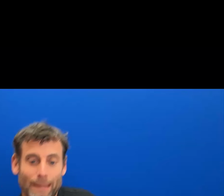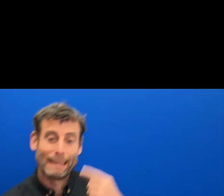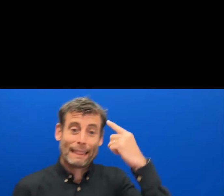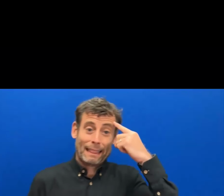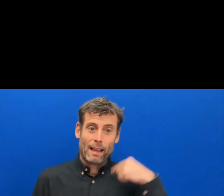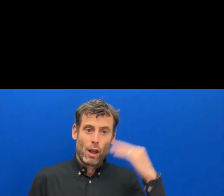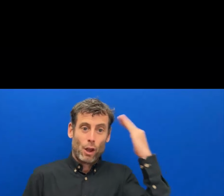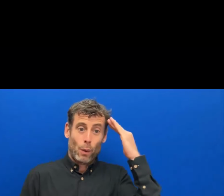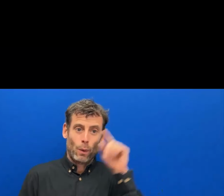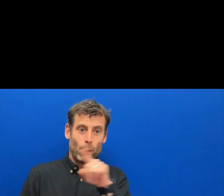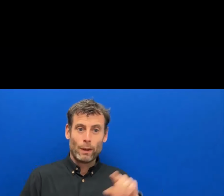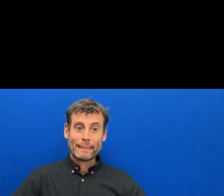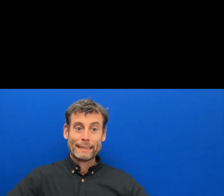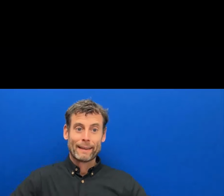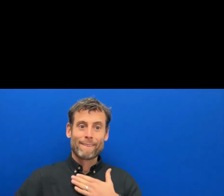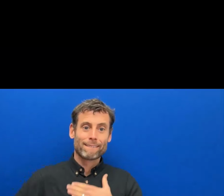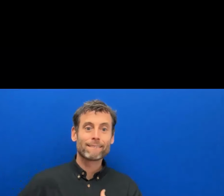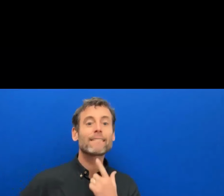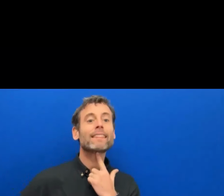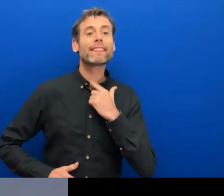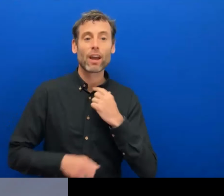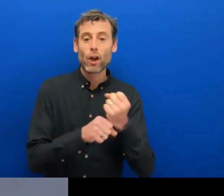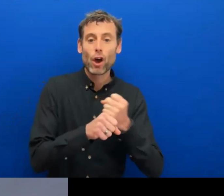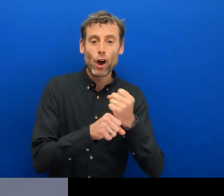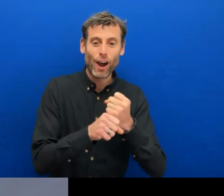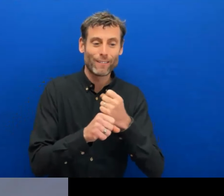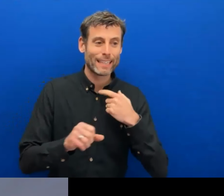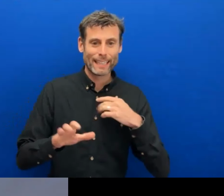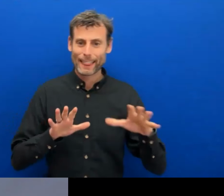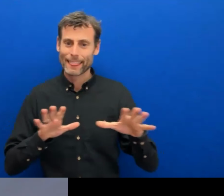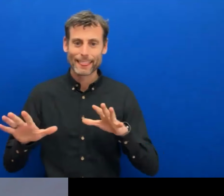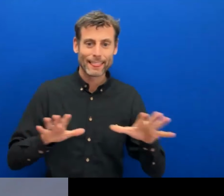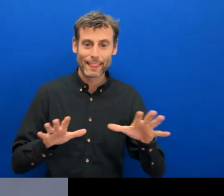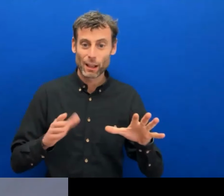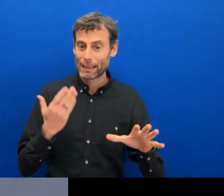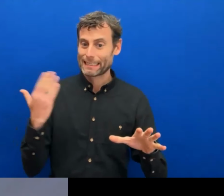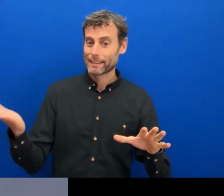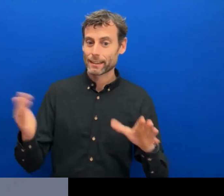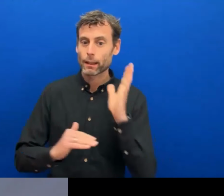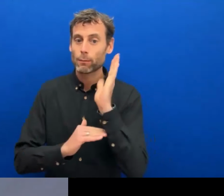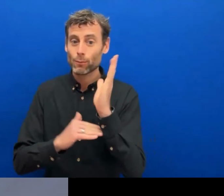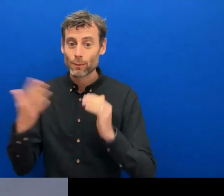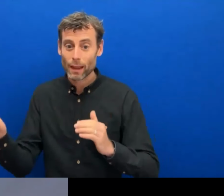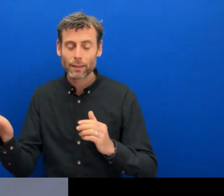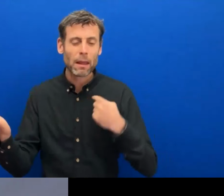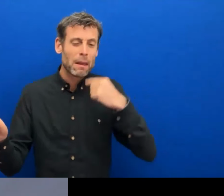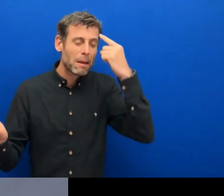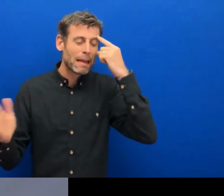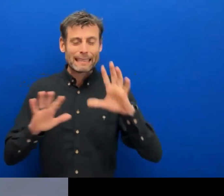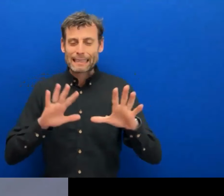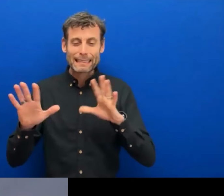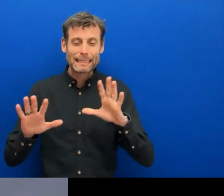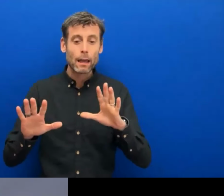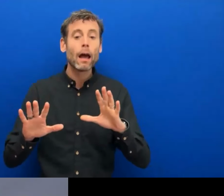we've been promised at the break. I did wonder, however, if this, because we haven't had the time for any questions yet, I wondered if people would be happy to perhaps take